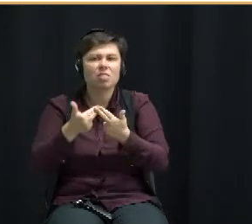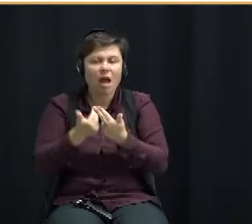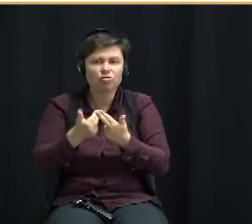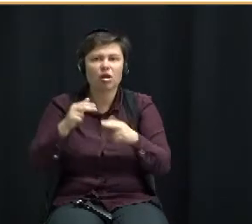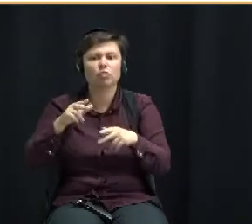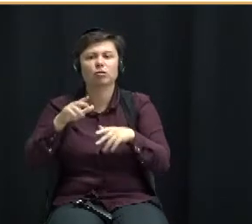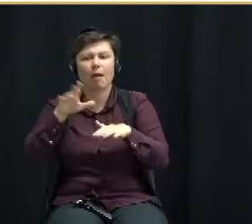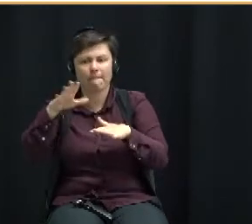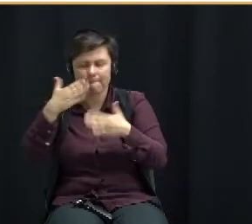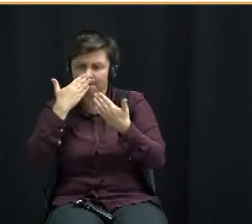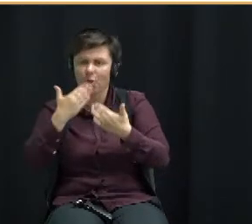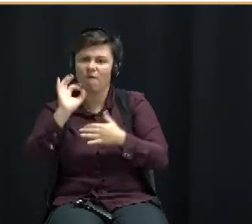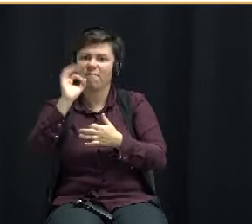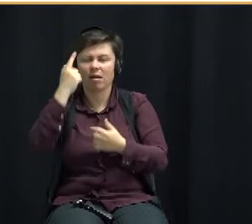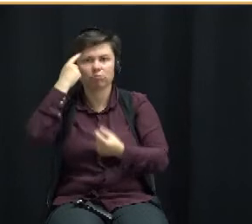personas or imaginative